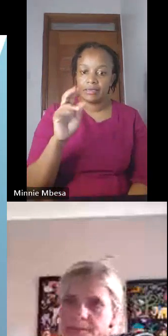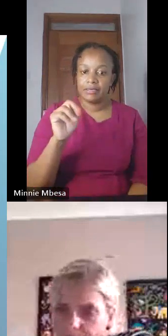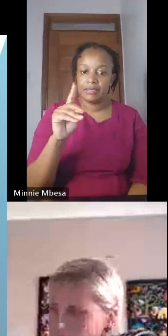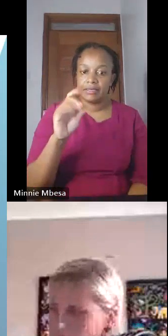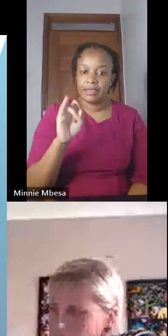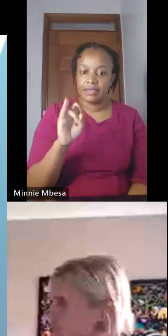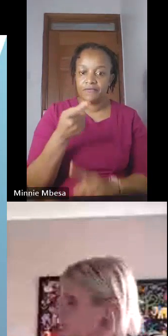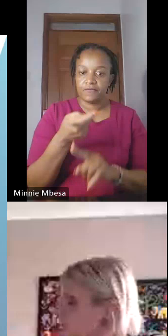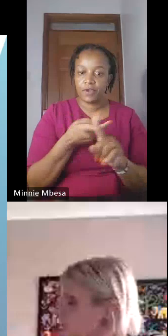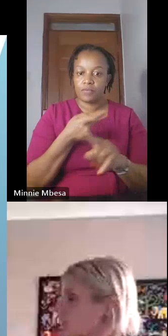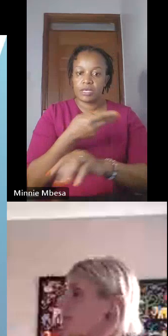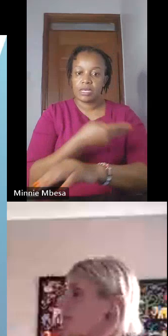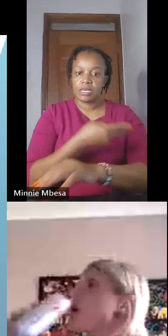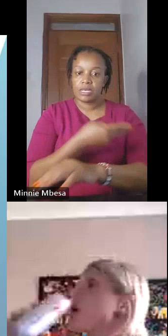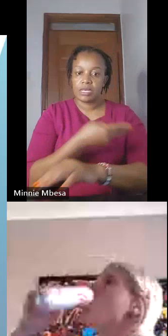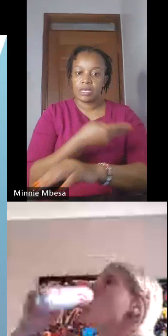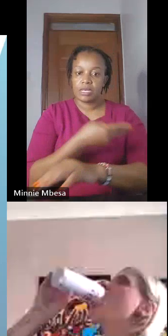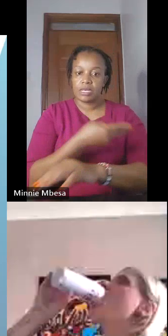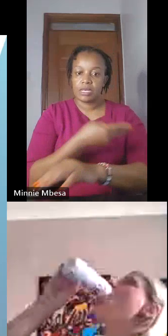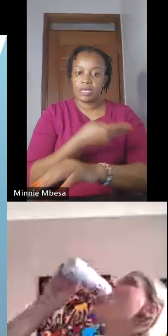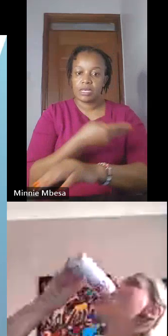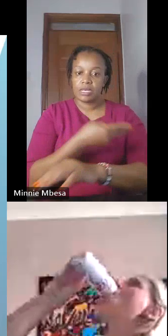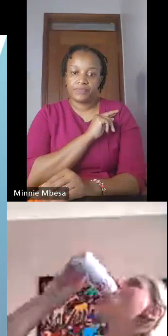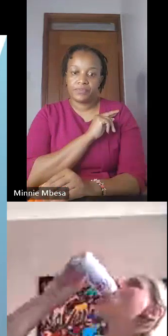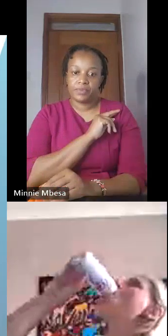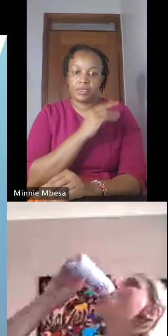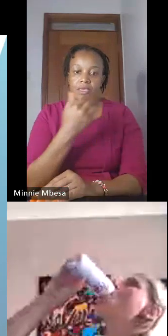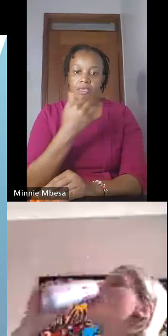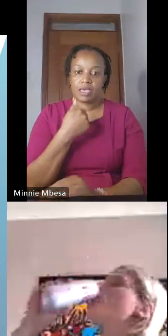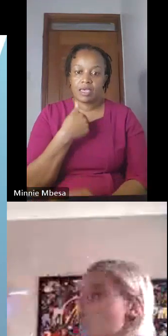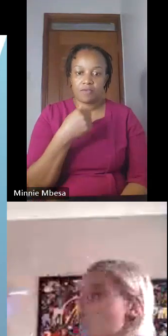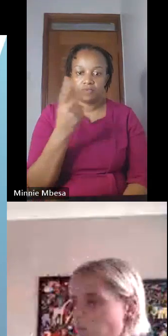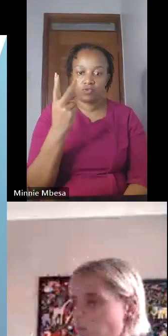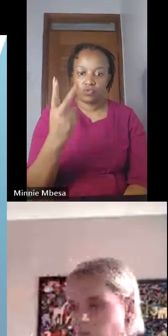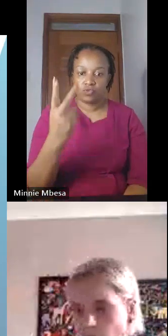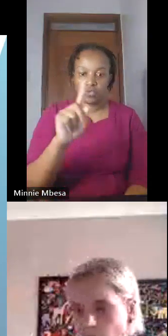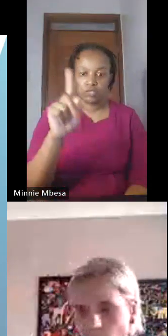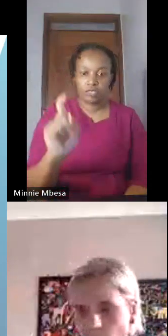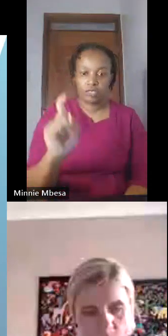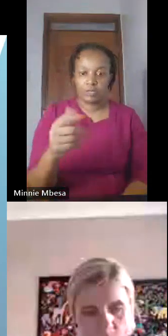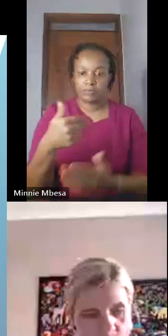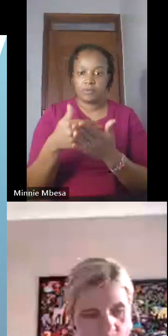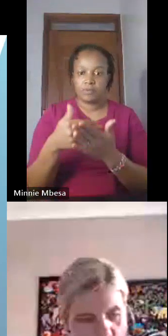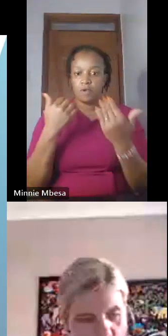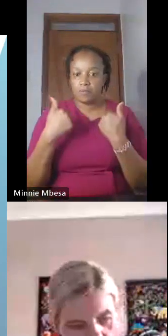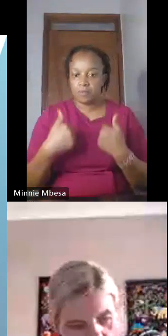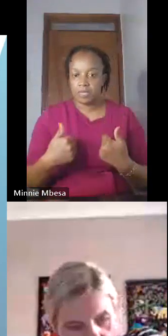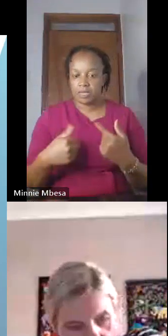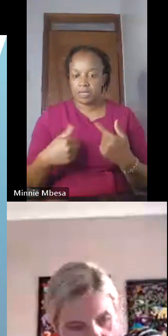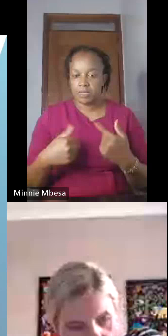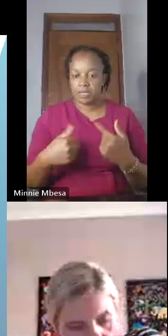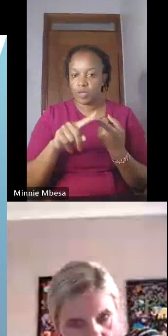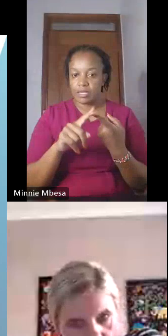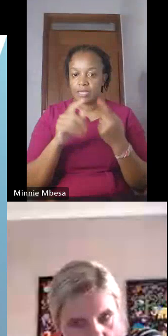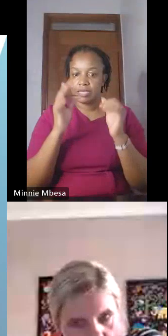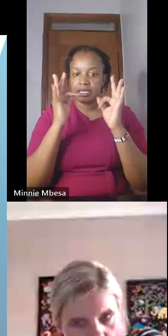So I have two questions before me. The first question is it possible for us to